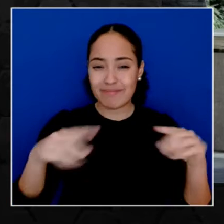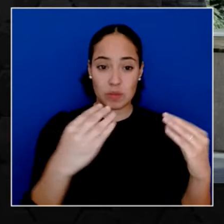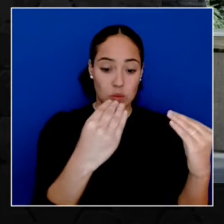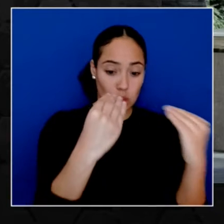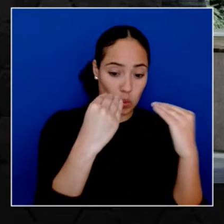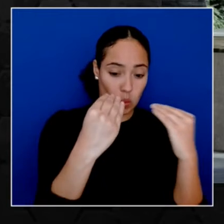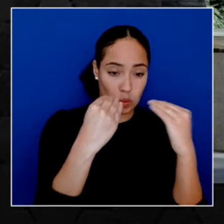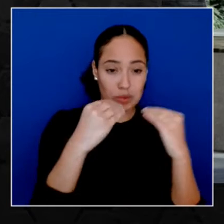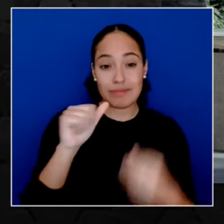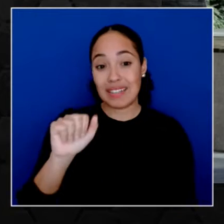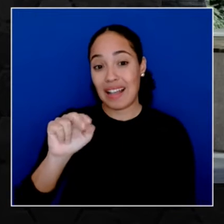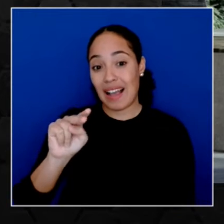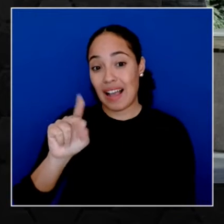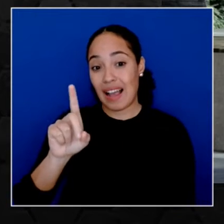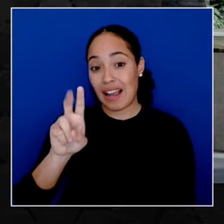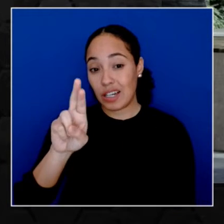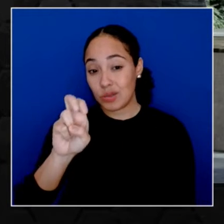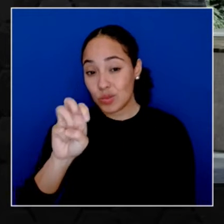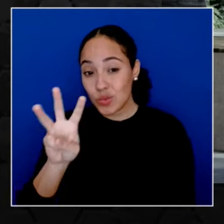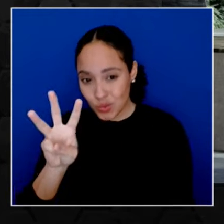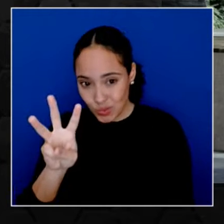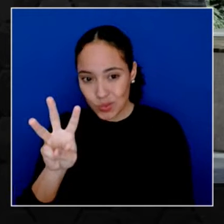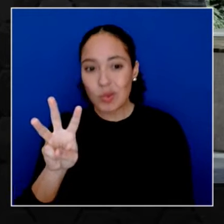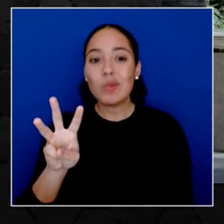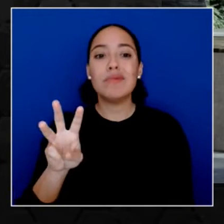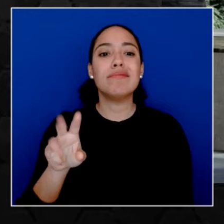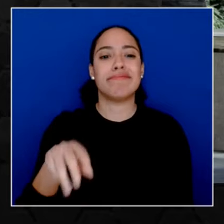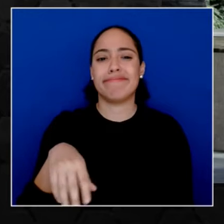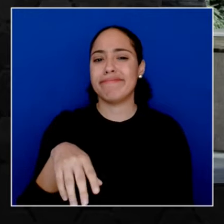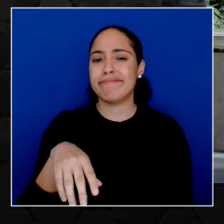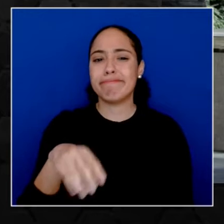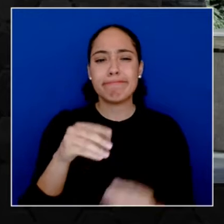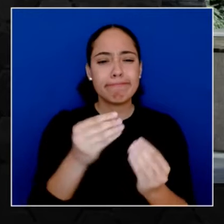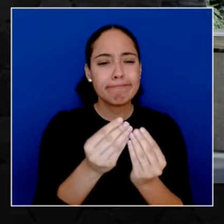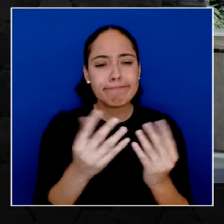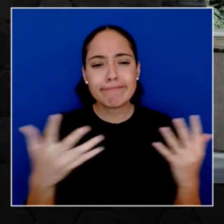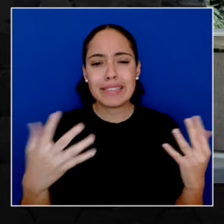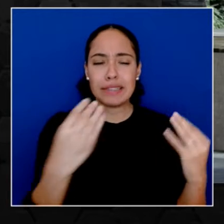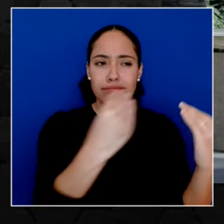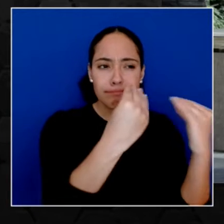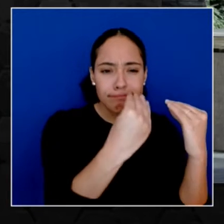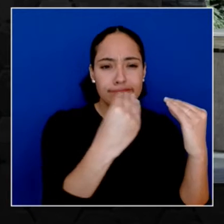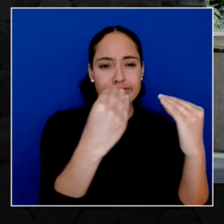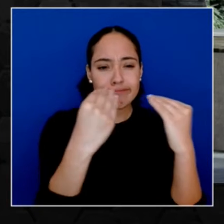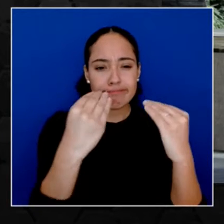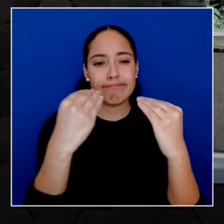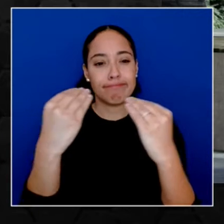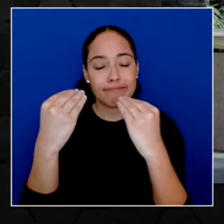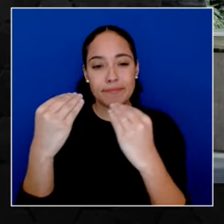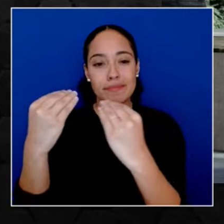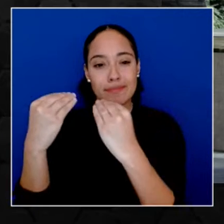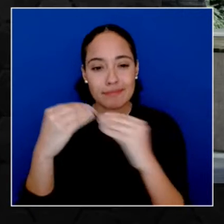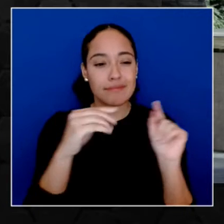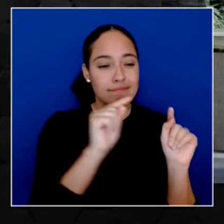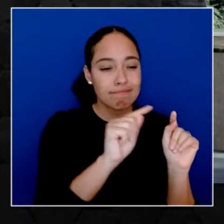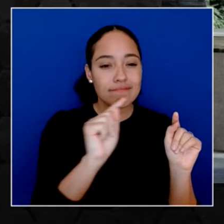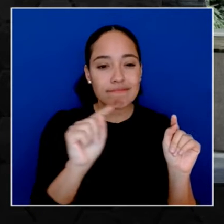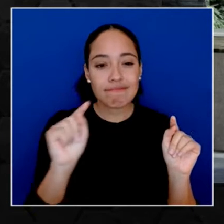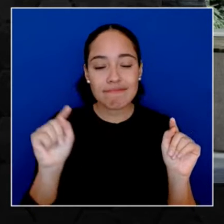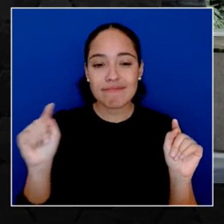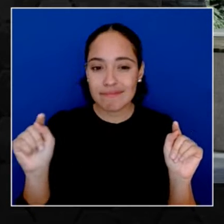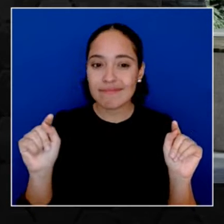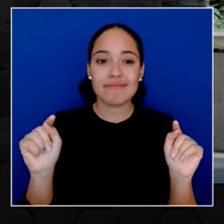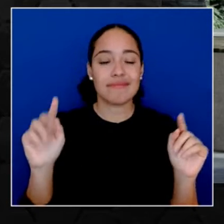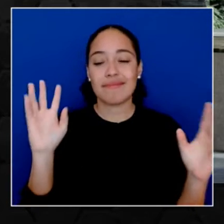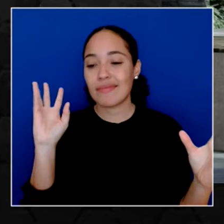pretty fascinated by how machine learning can bring novel ideas. And I started learning